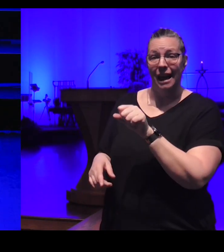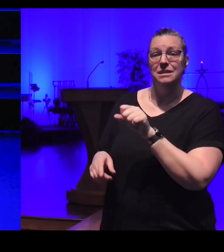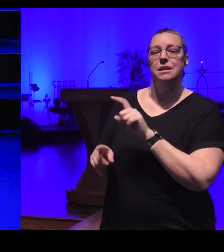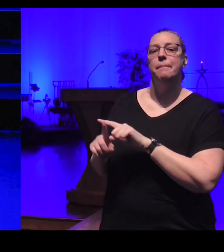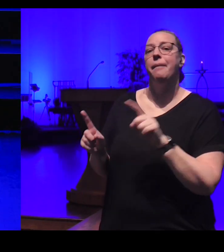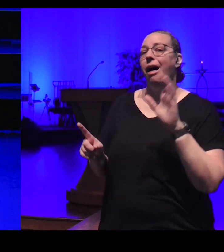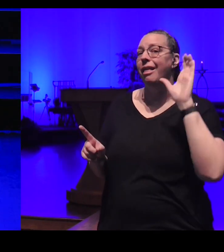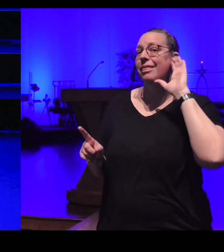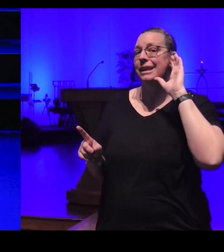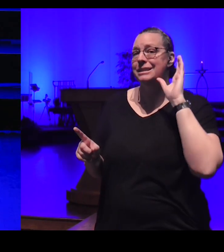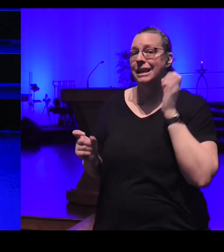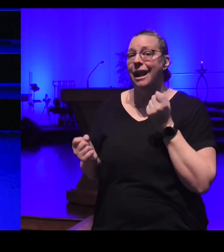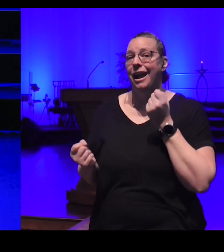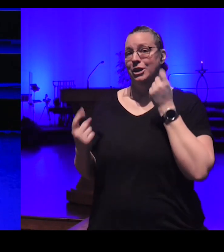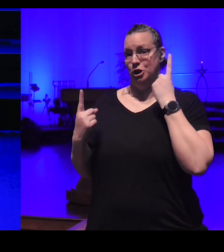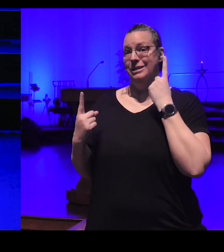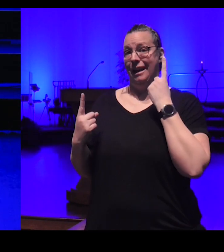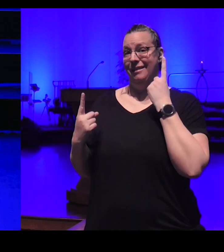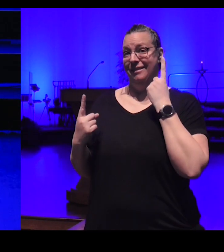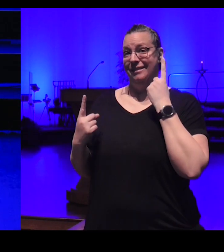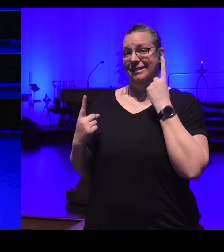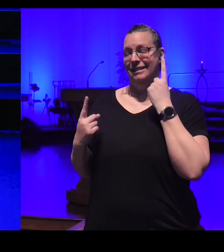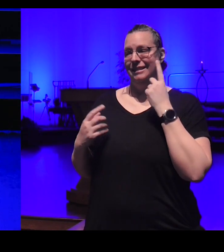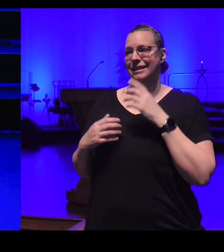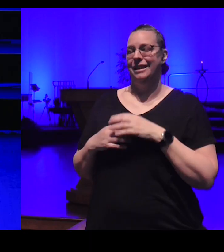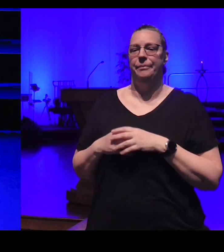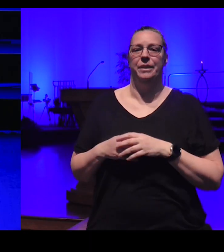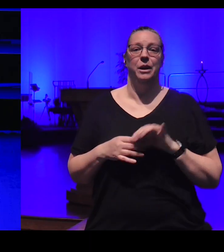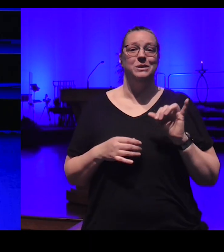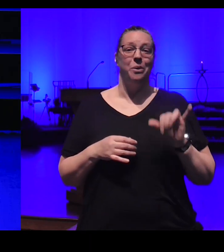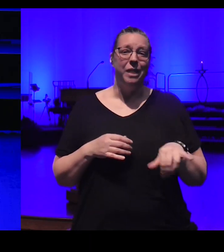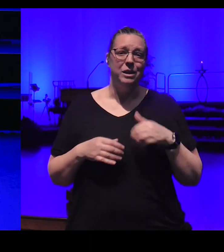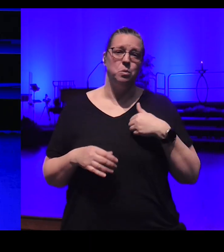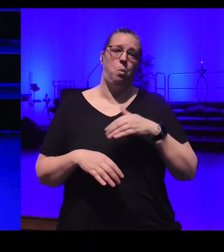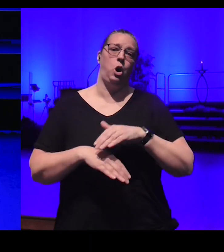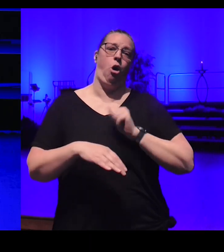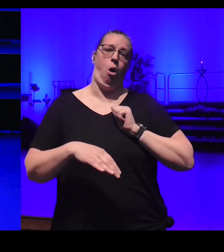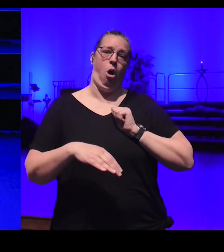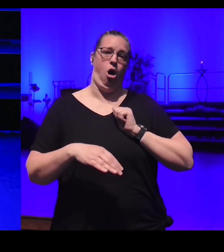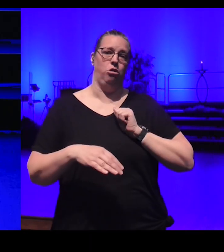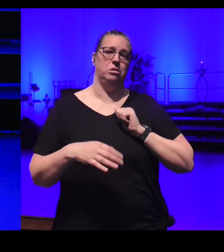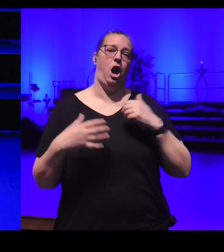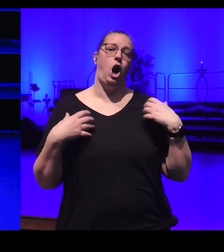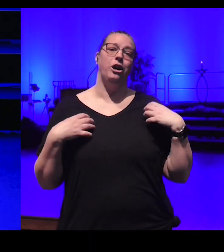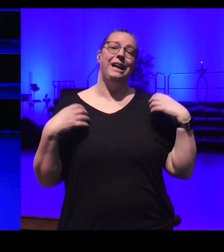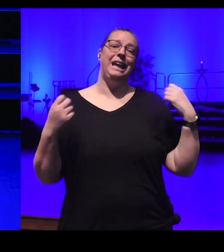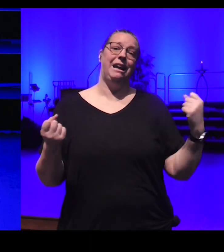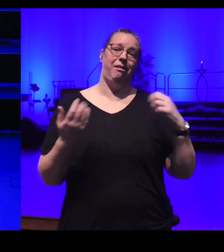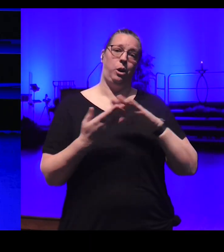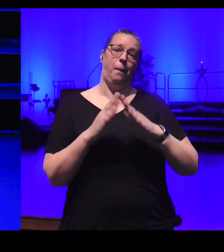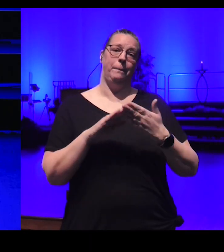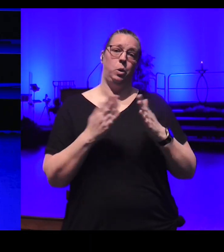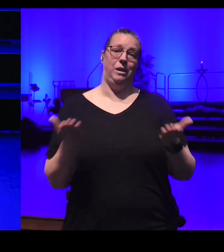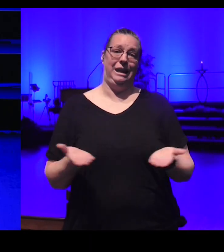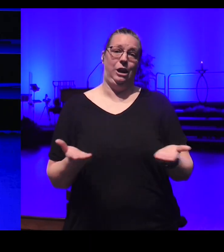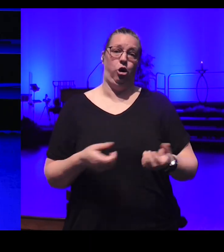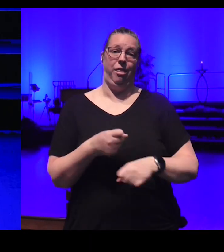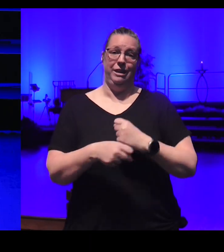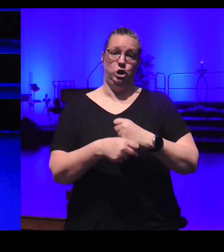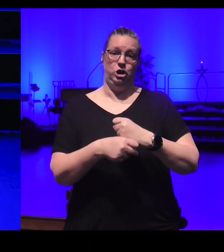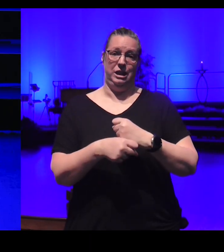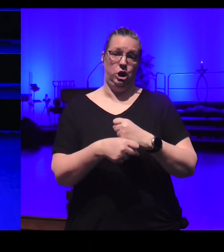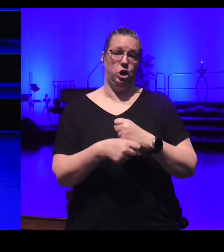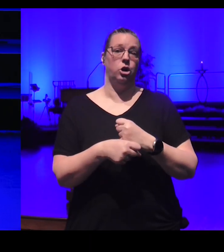to understand. And I think that's what we're called in our healing and community this year here at Mile High Church,